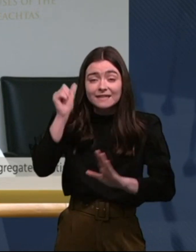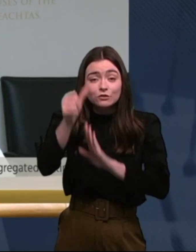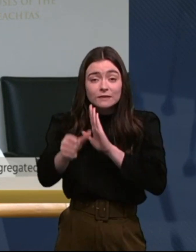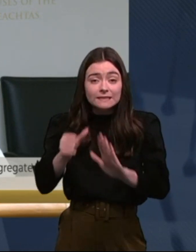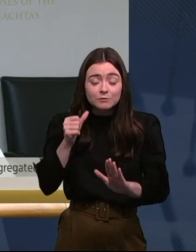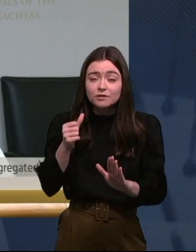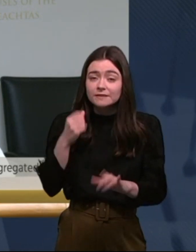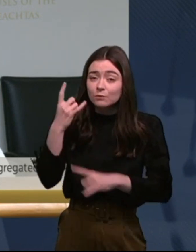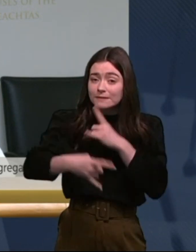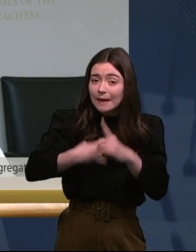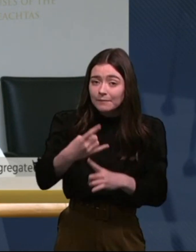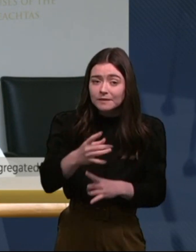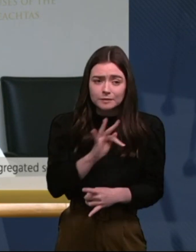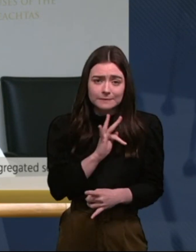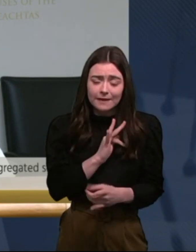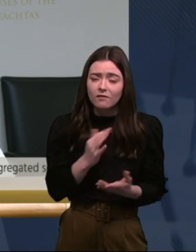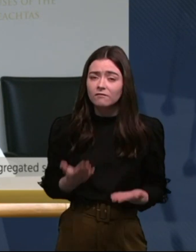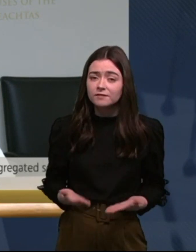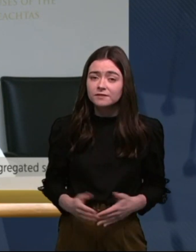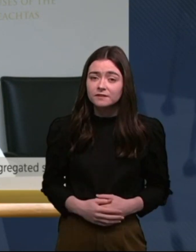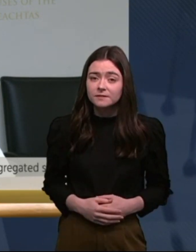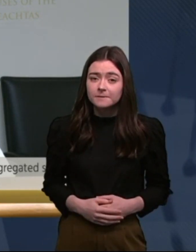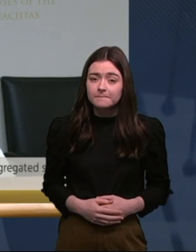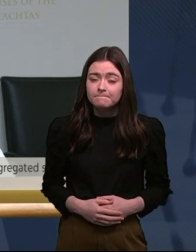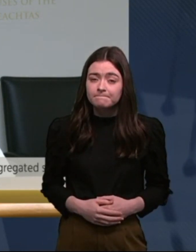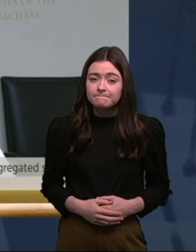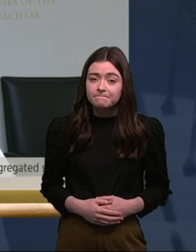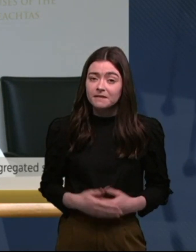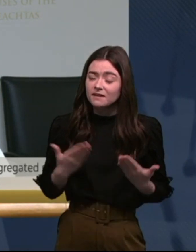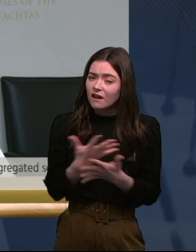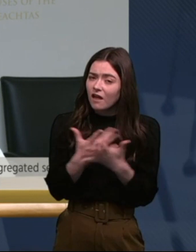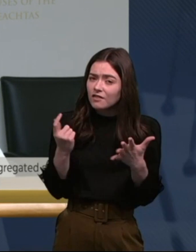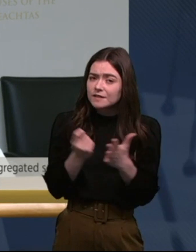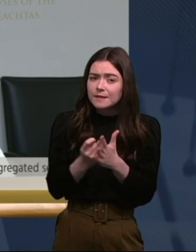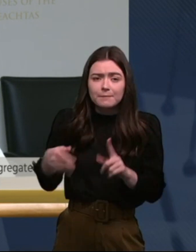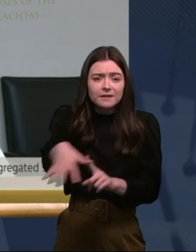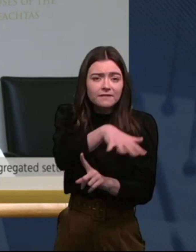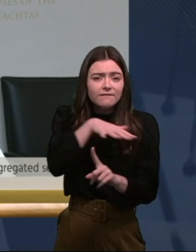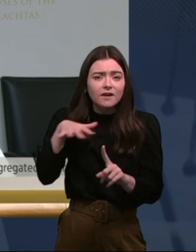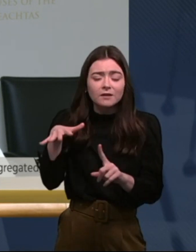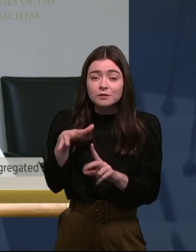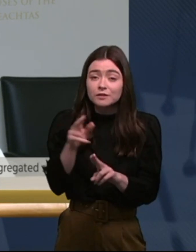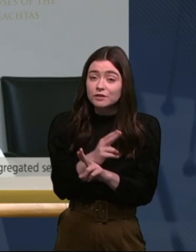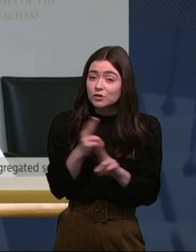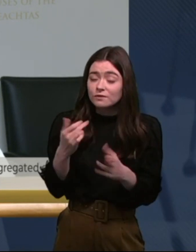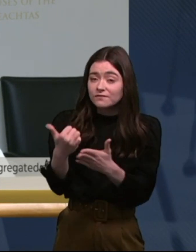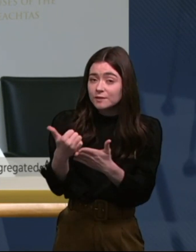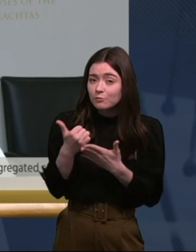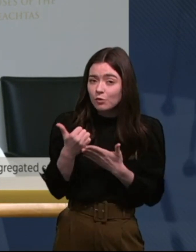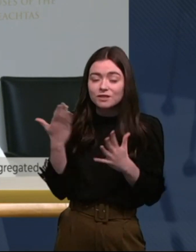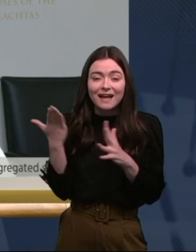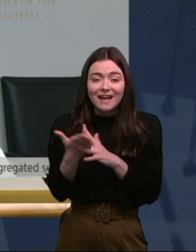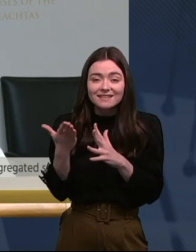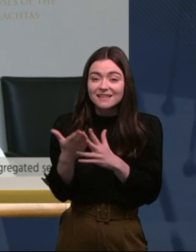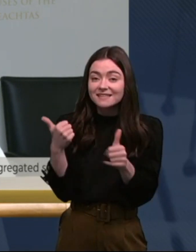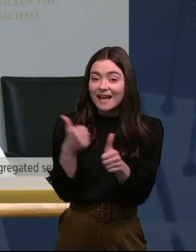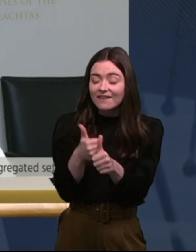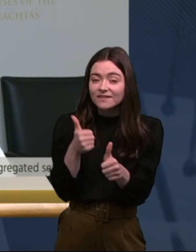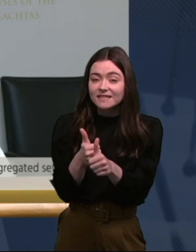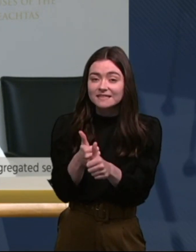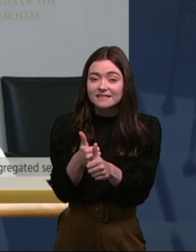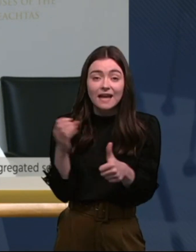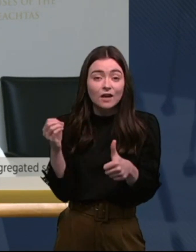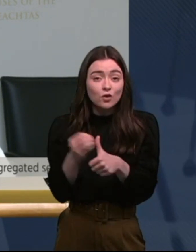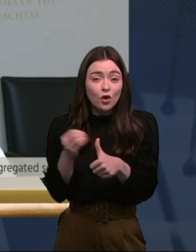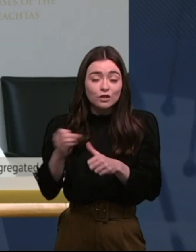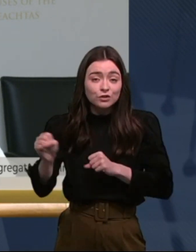experiences, and very often being in environments where they don't have the support to access advocacy and